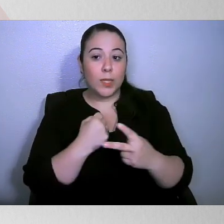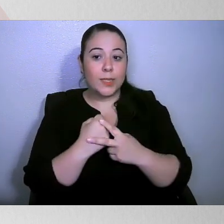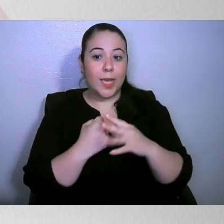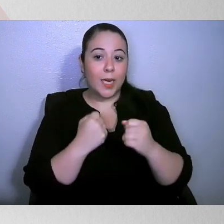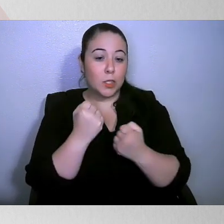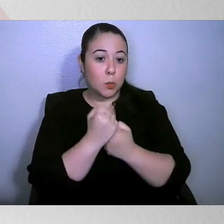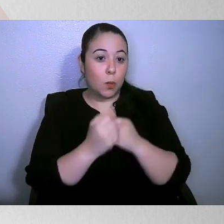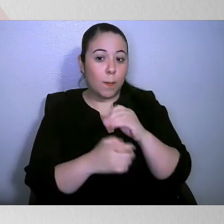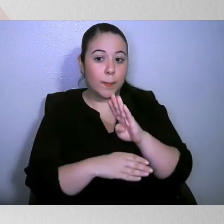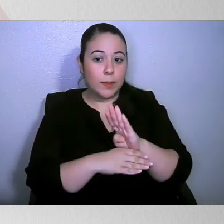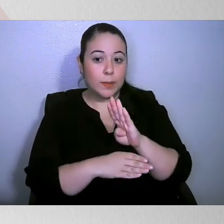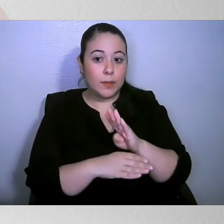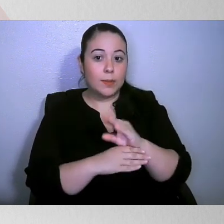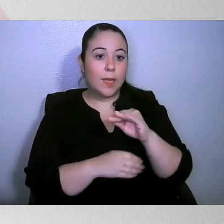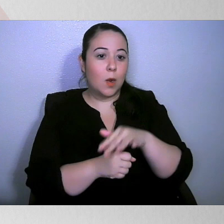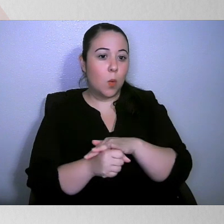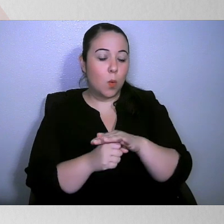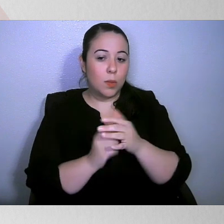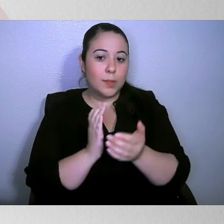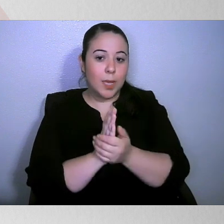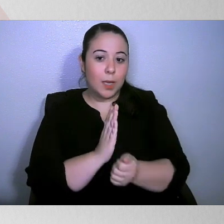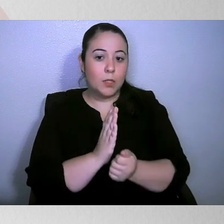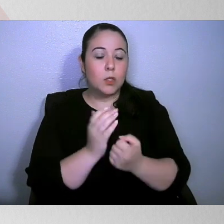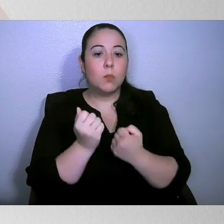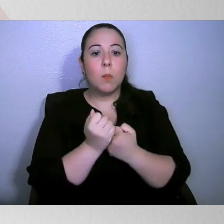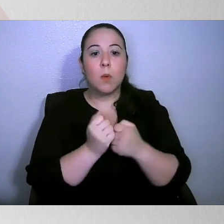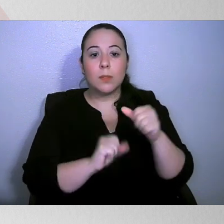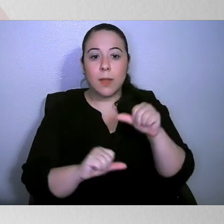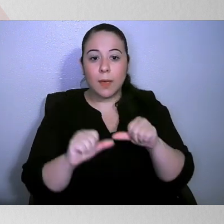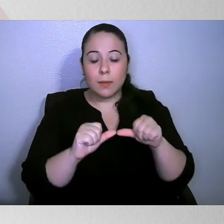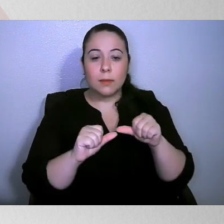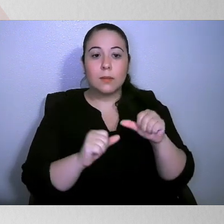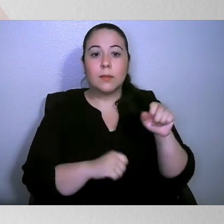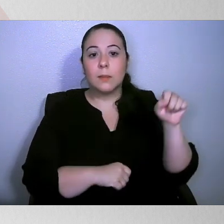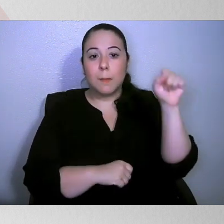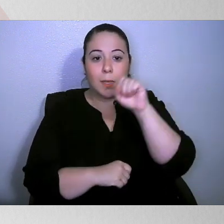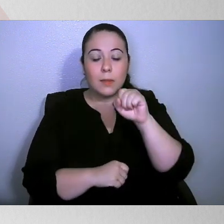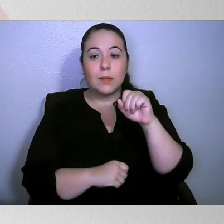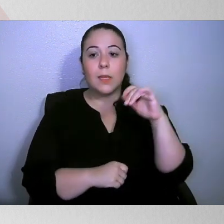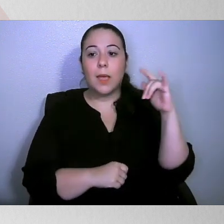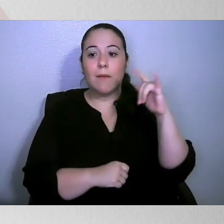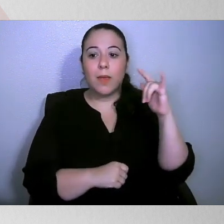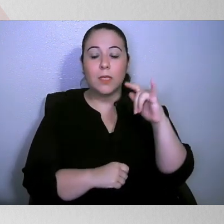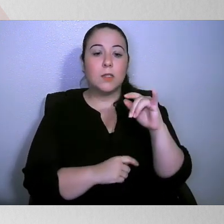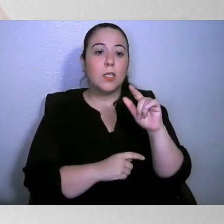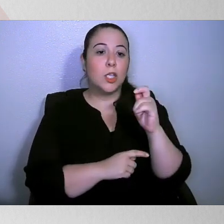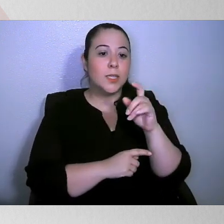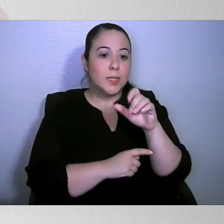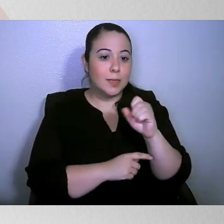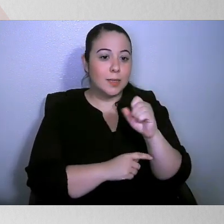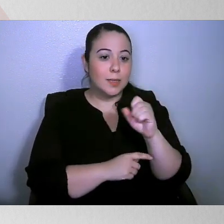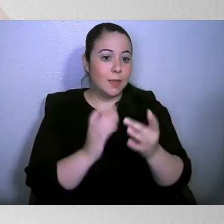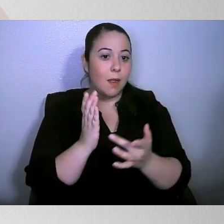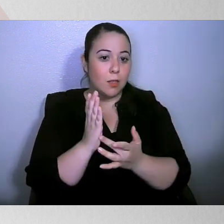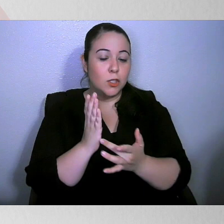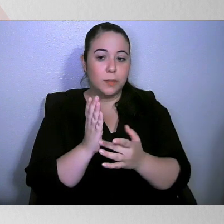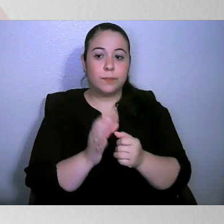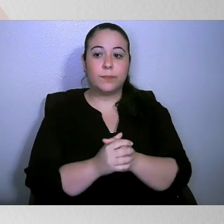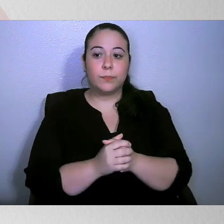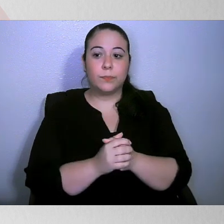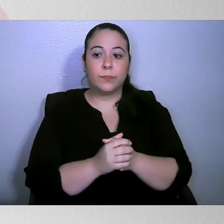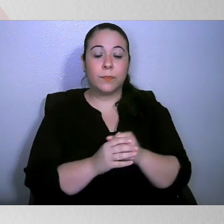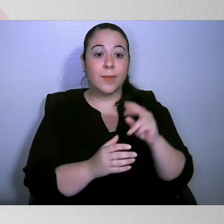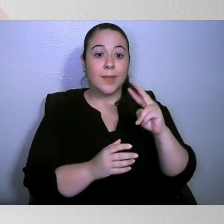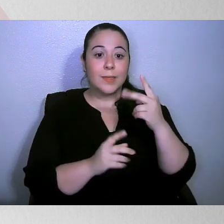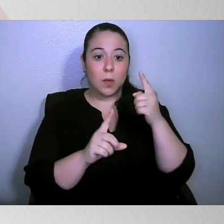support businesses and local talent to promote science, aerospace, aviation, logistics, and technology. Goal number